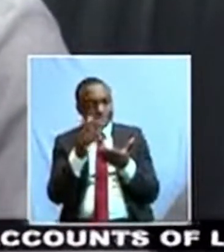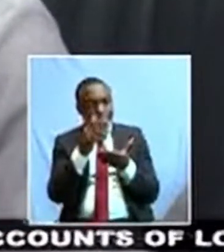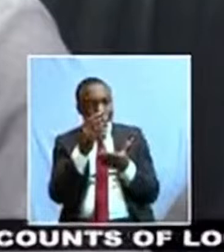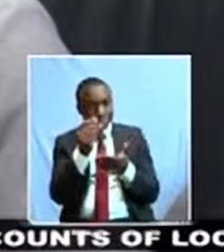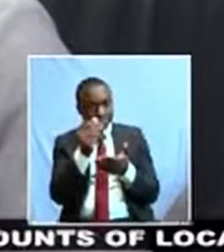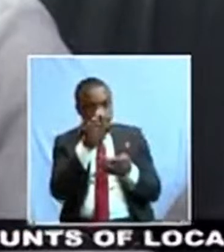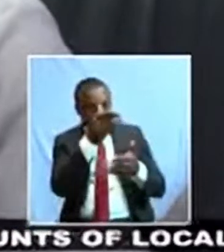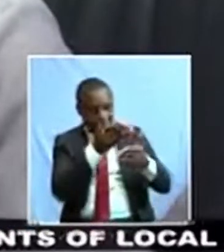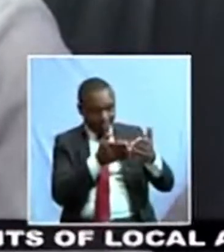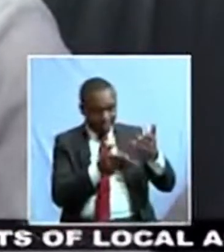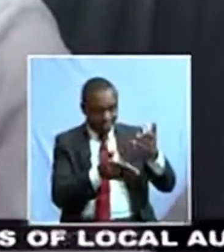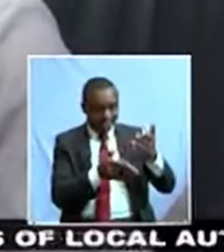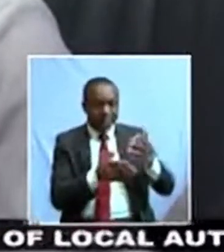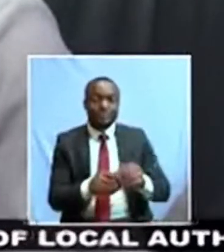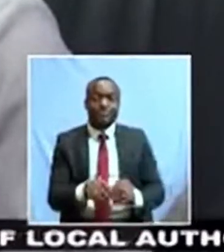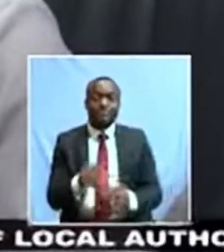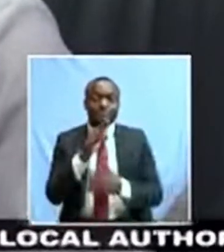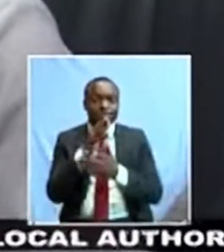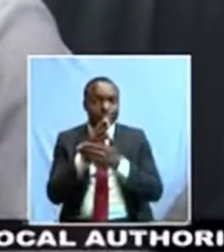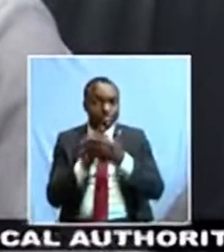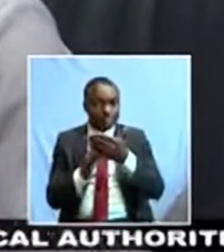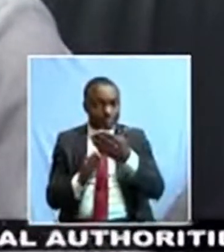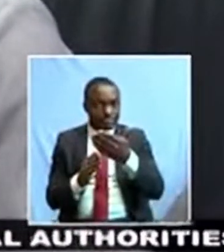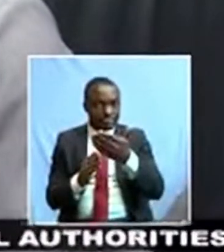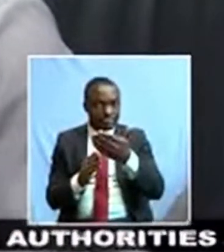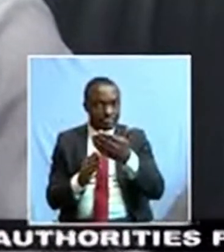aspect. Some of the